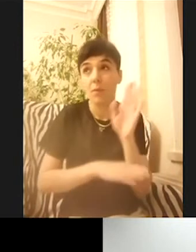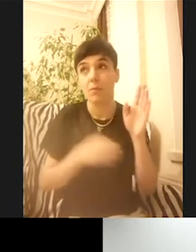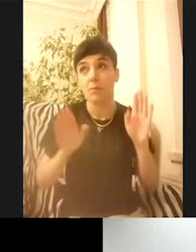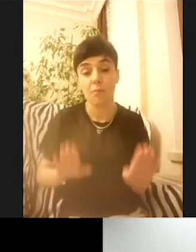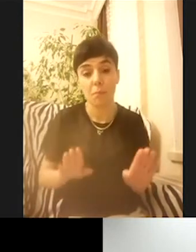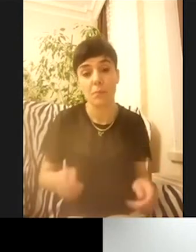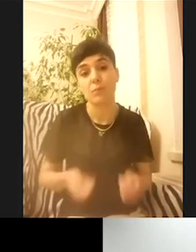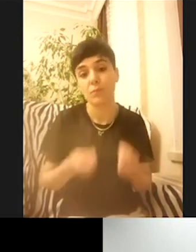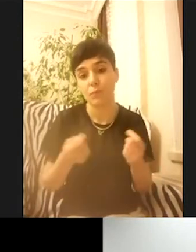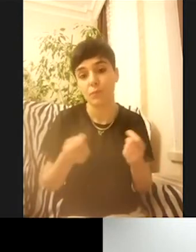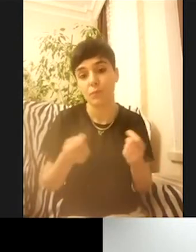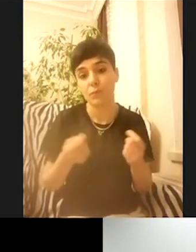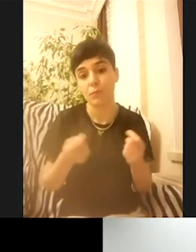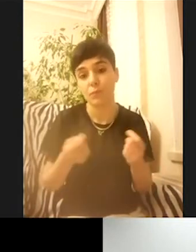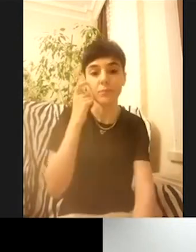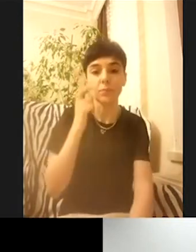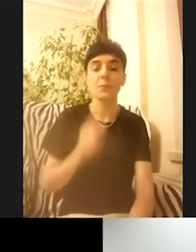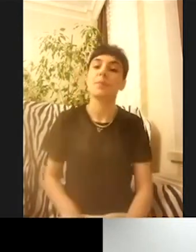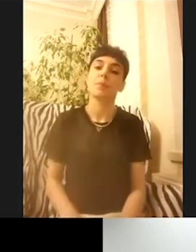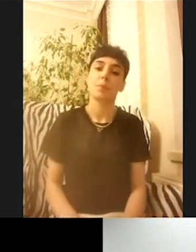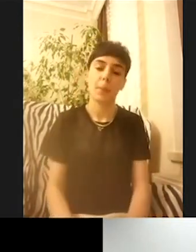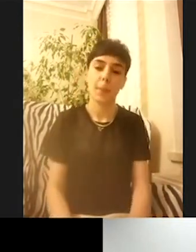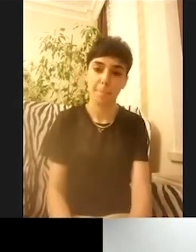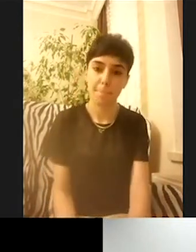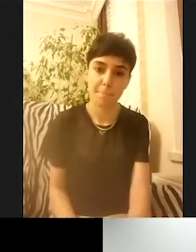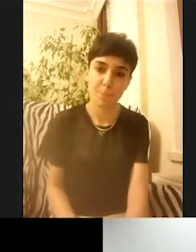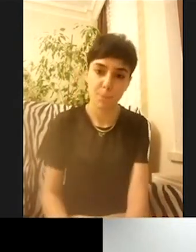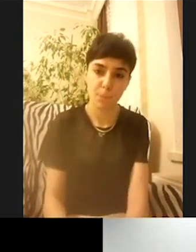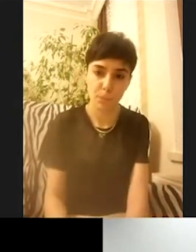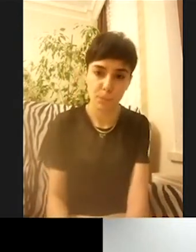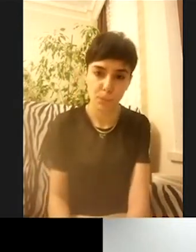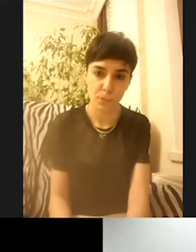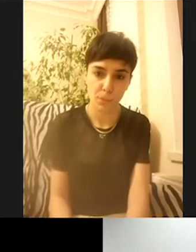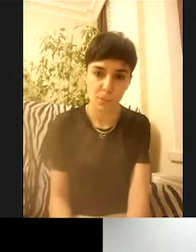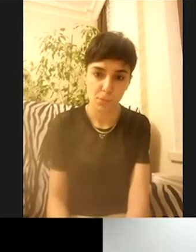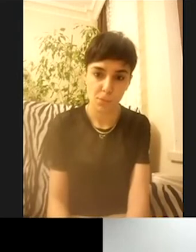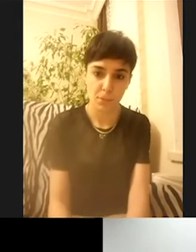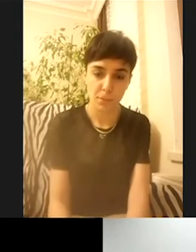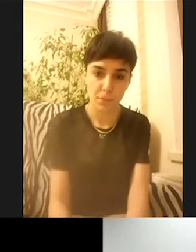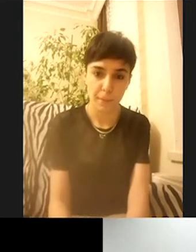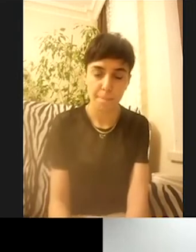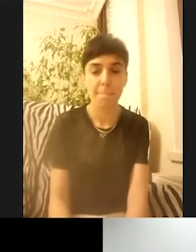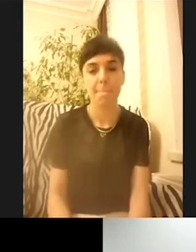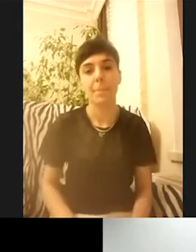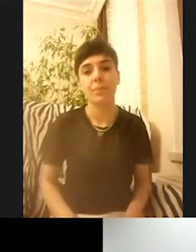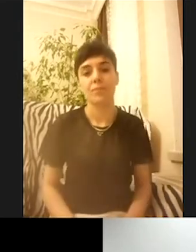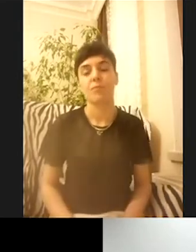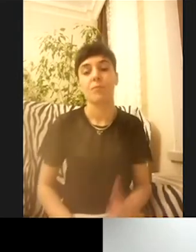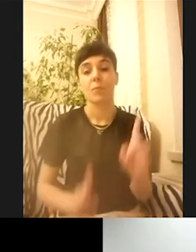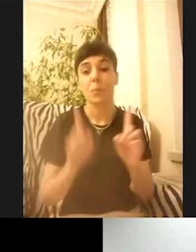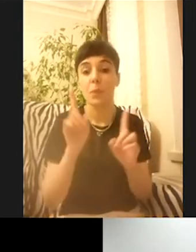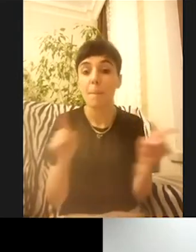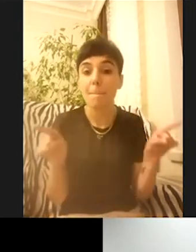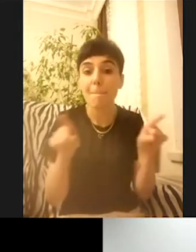organizing online gathering has been really that we can include also, hopefully, those people